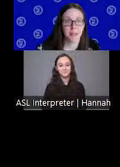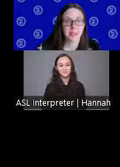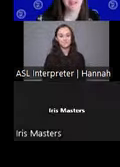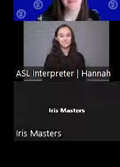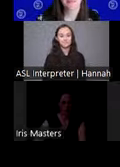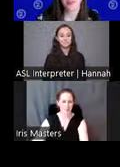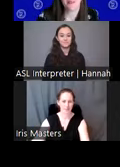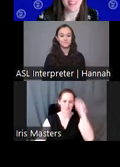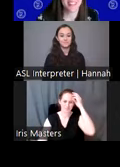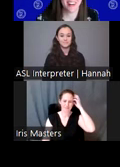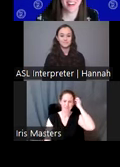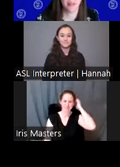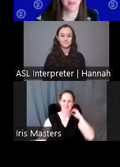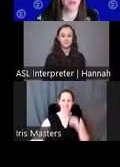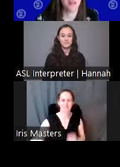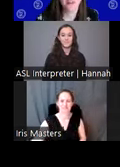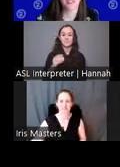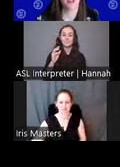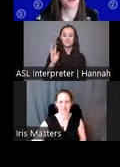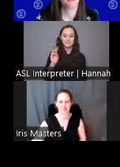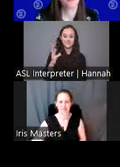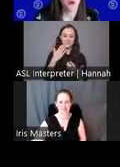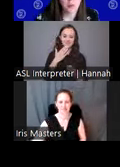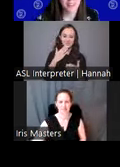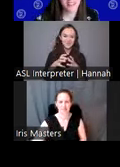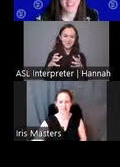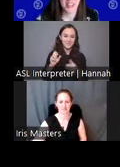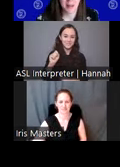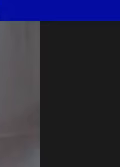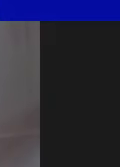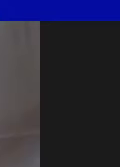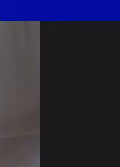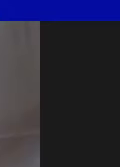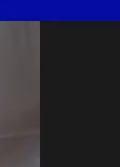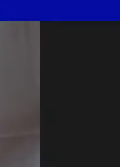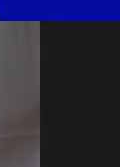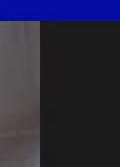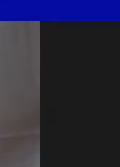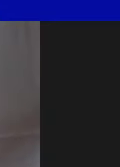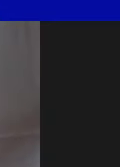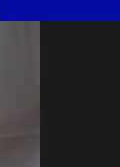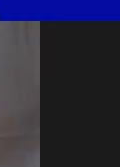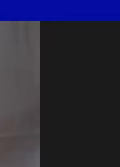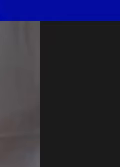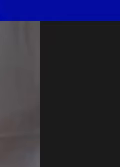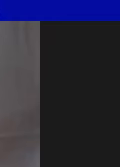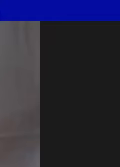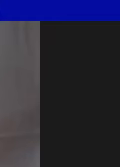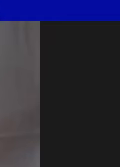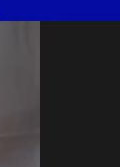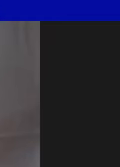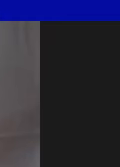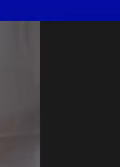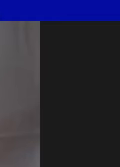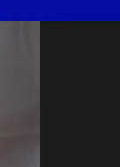Wow, thank you so much, Sarah. You've given us so much to think about, you know, last week and this week, and I know